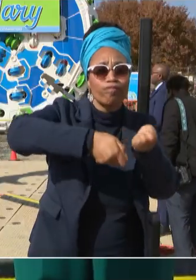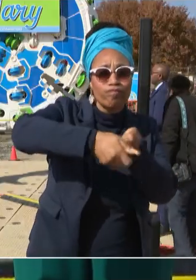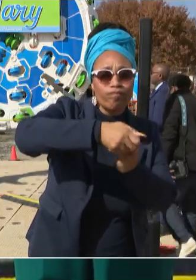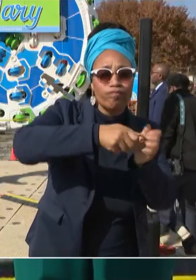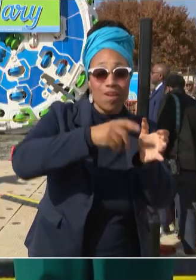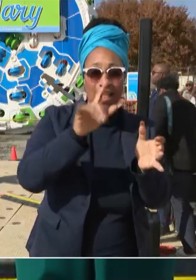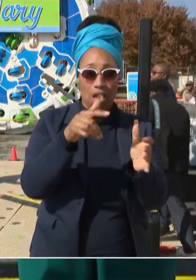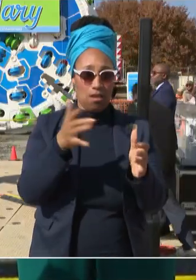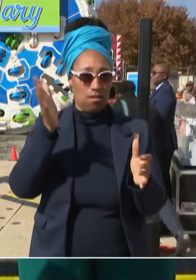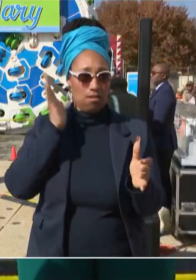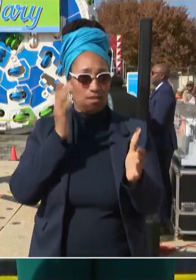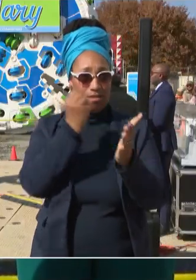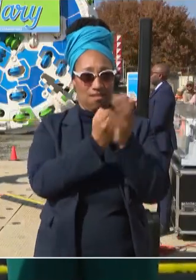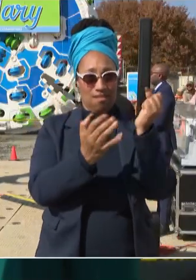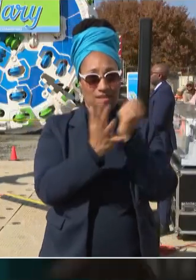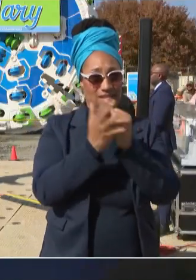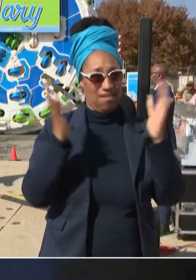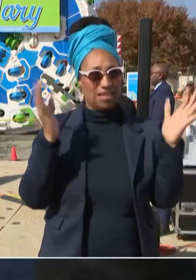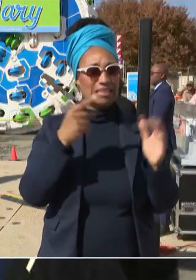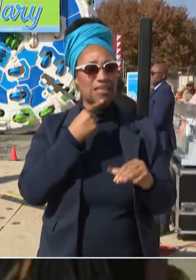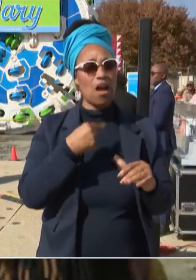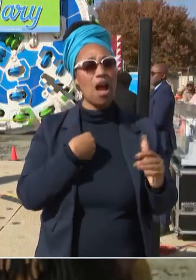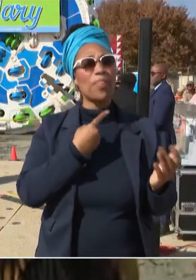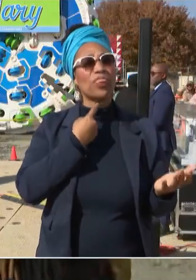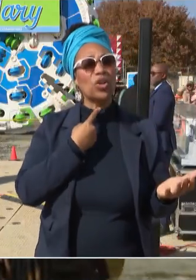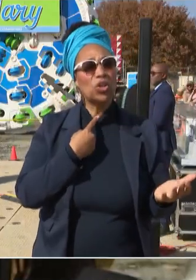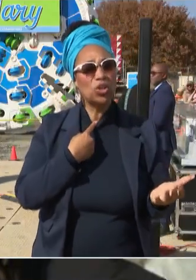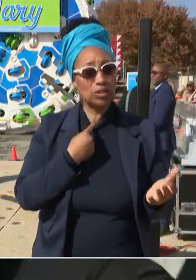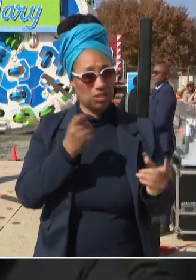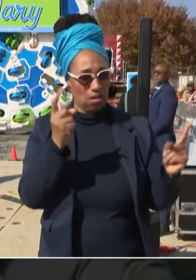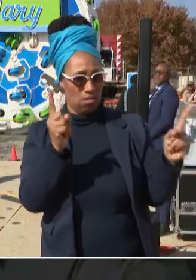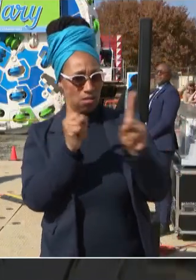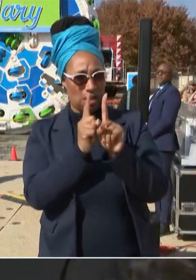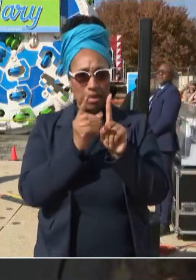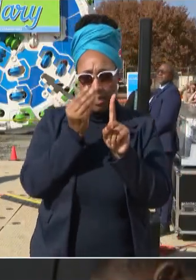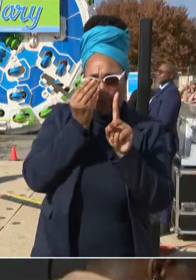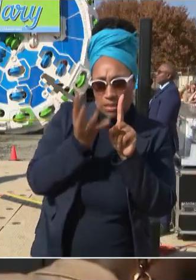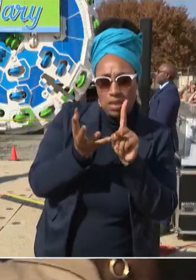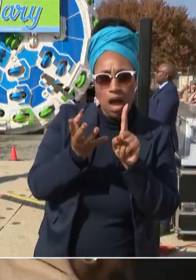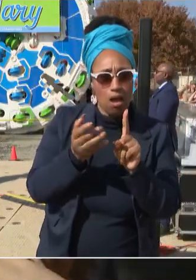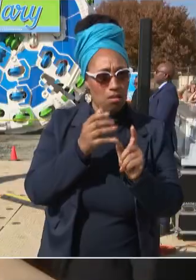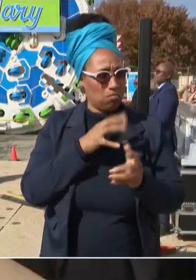we perform this blessing of the Potomac River Tunnel North project.